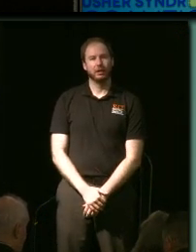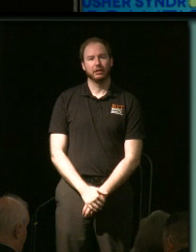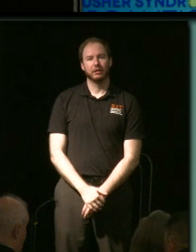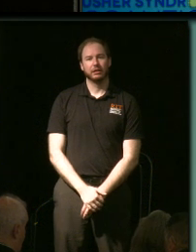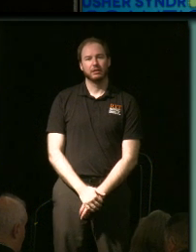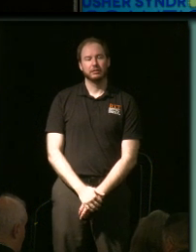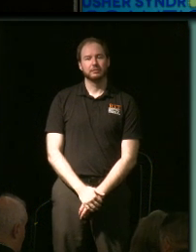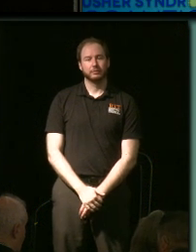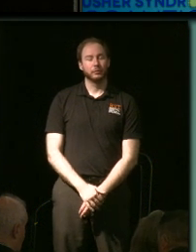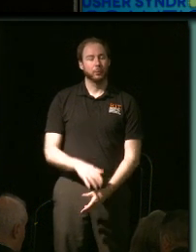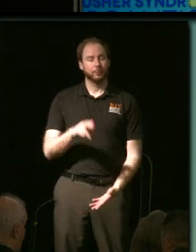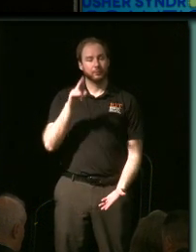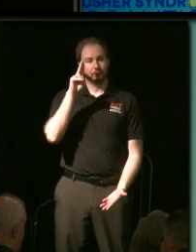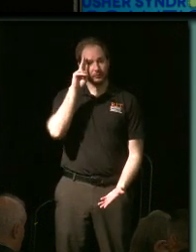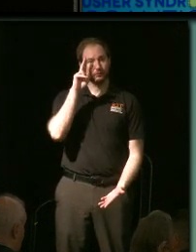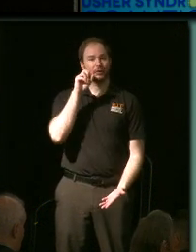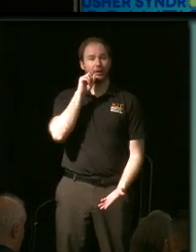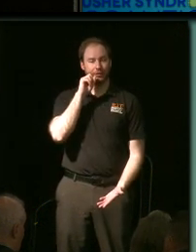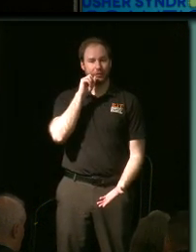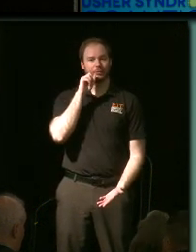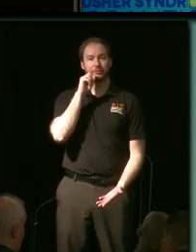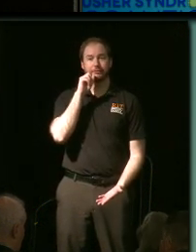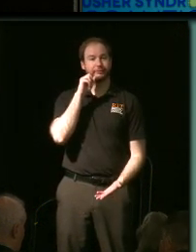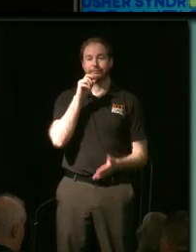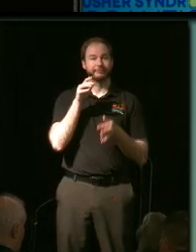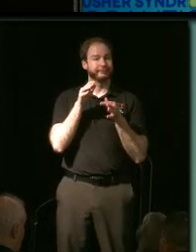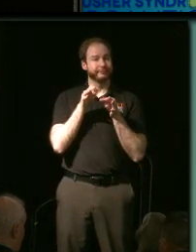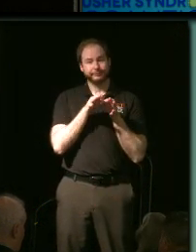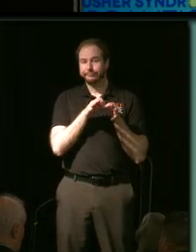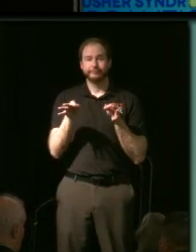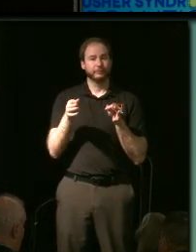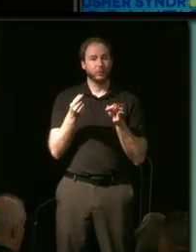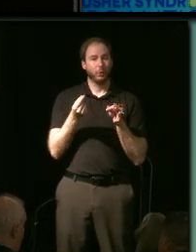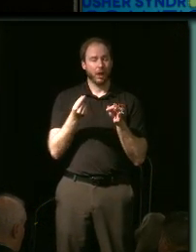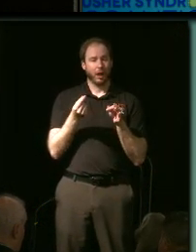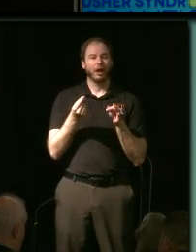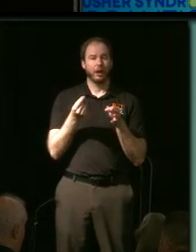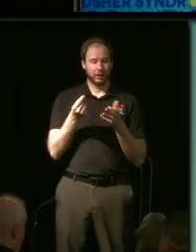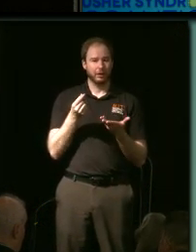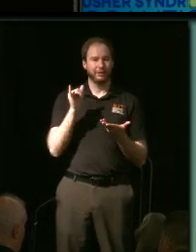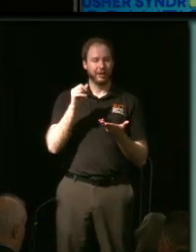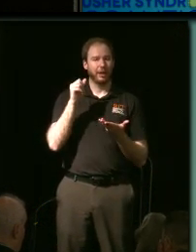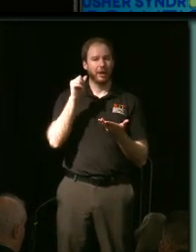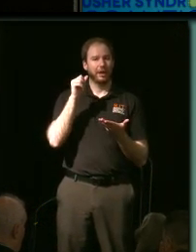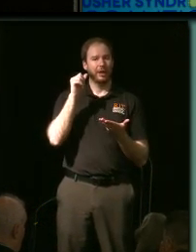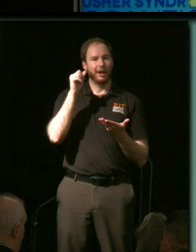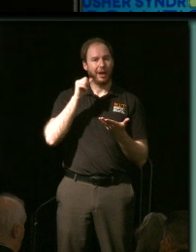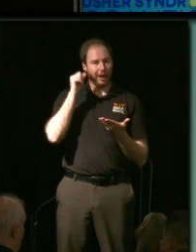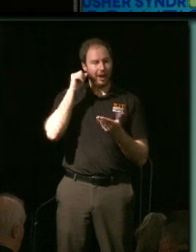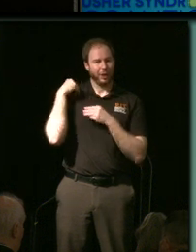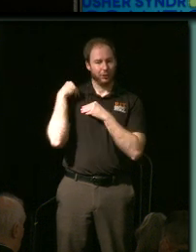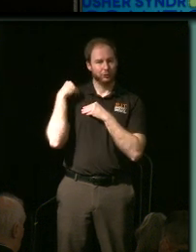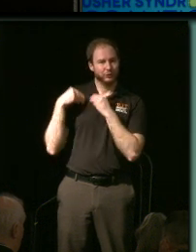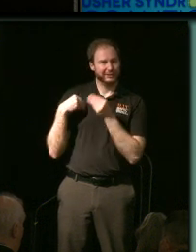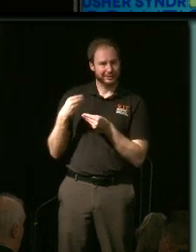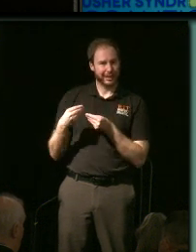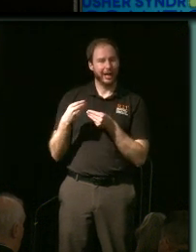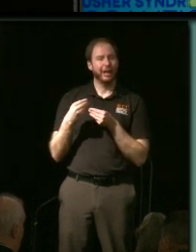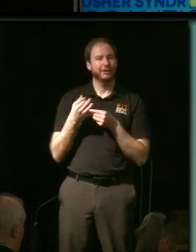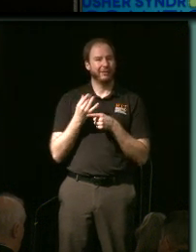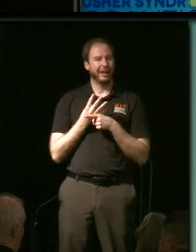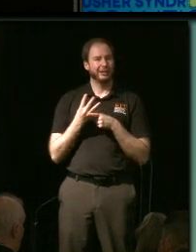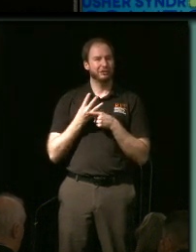so Usher syndrome is defined as an autosomal recessive